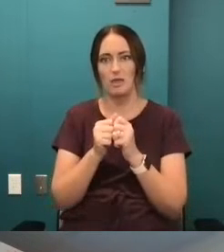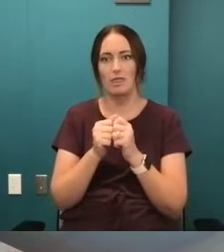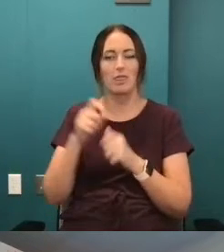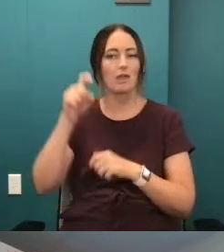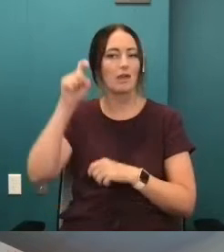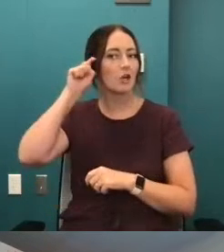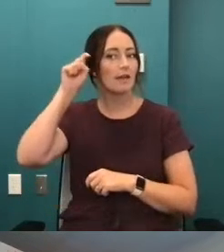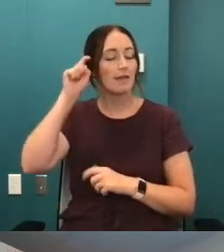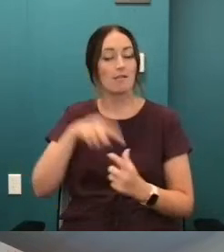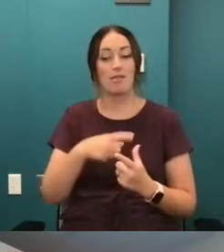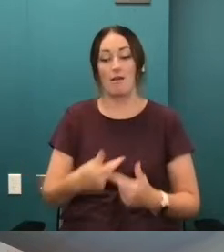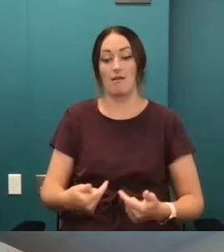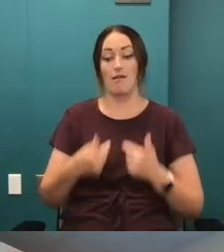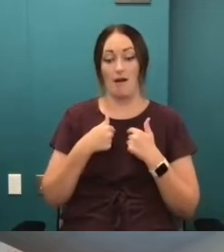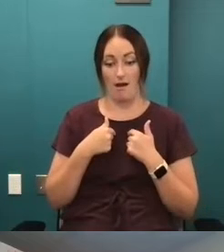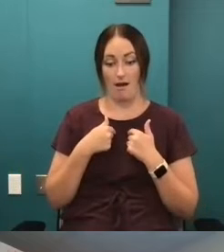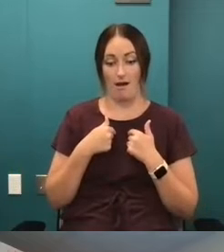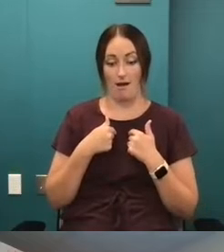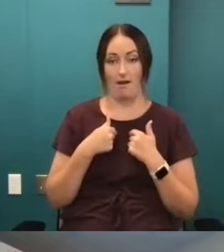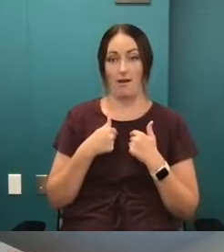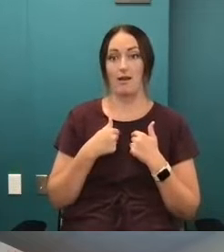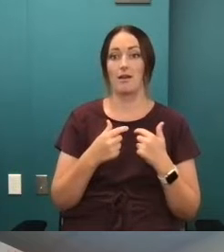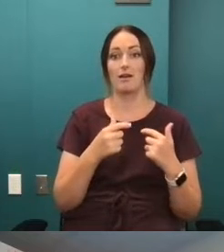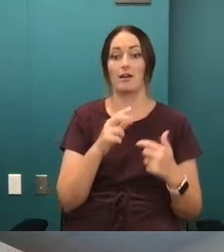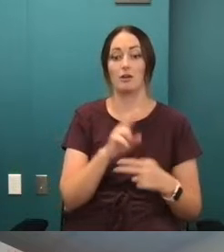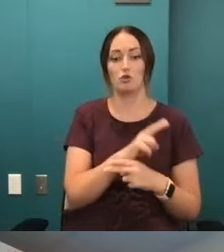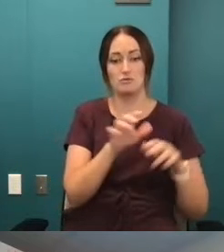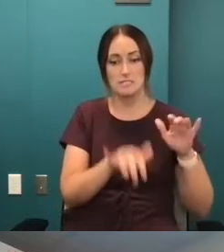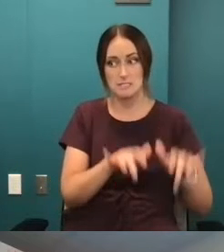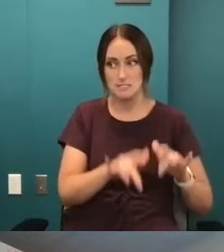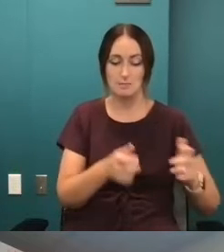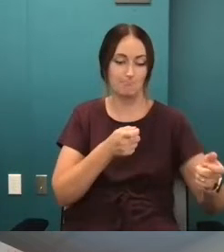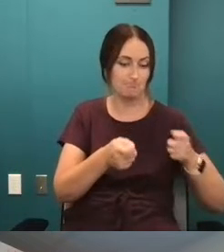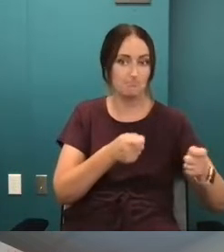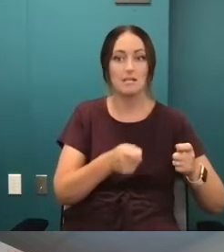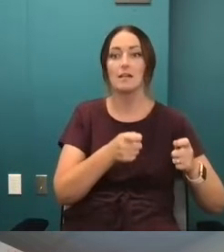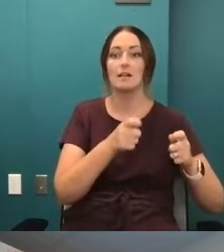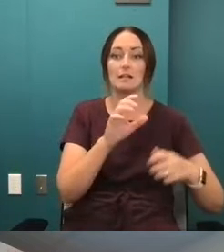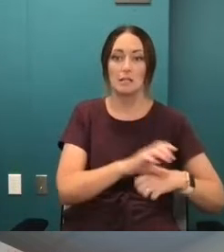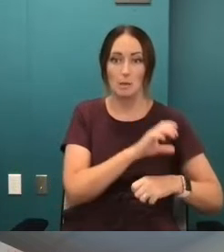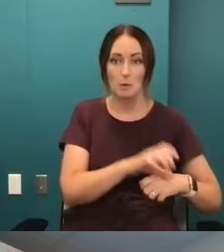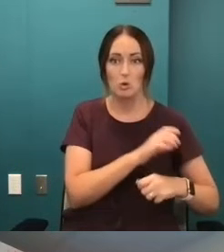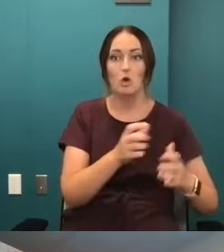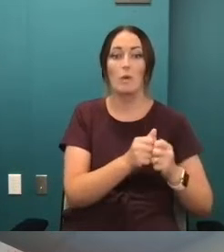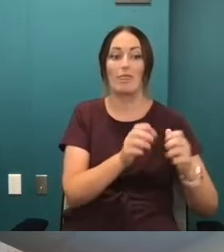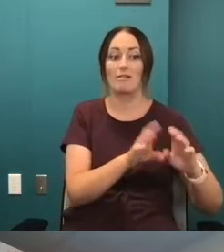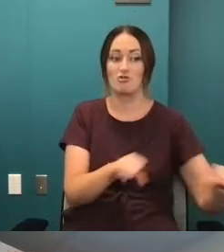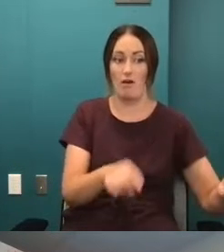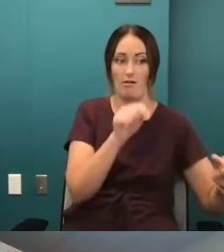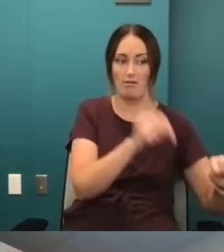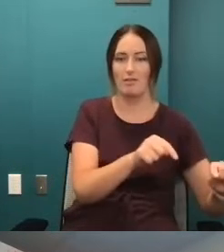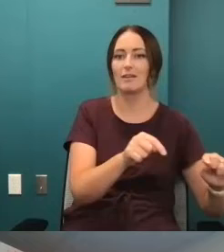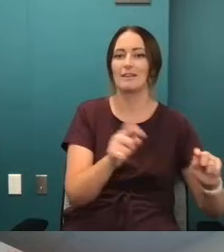then I drive the computer with her and the child and the hearing aids in a different place. And